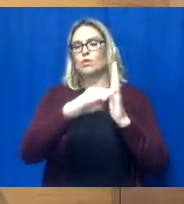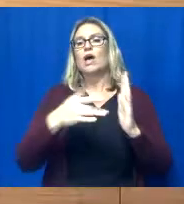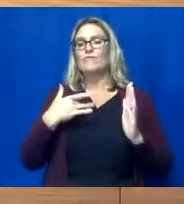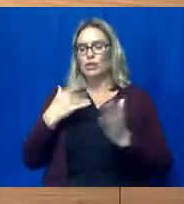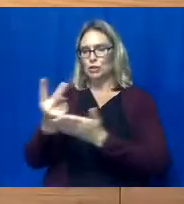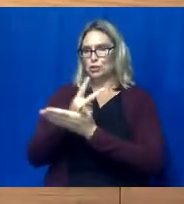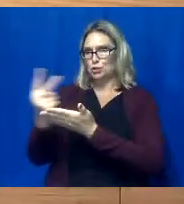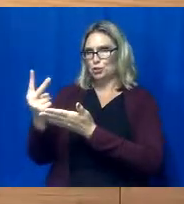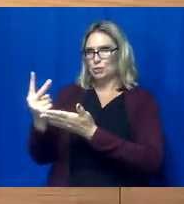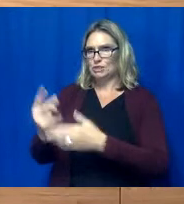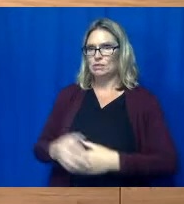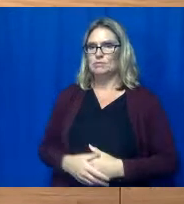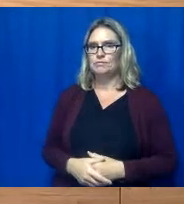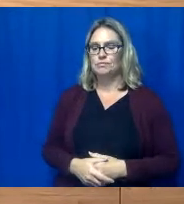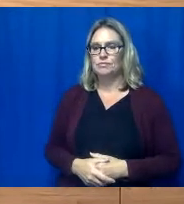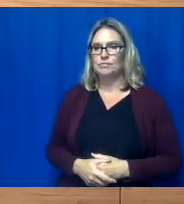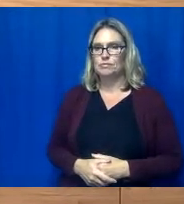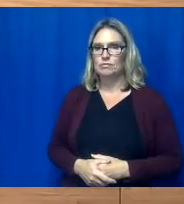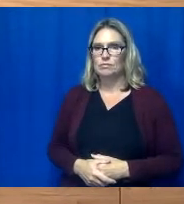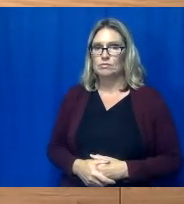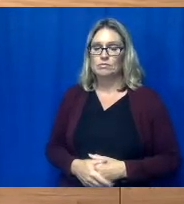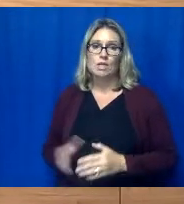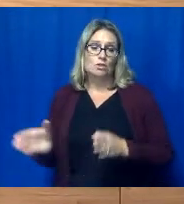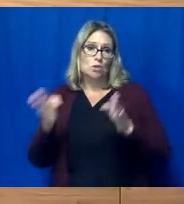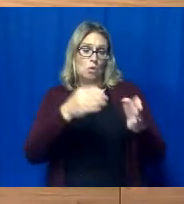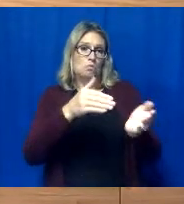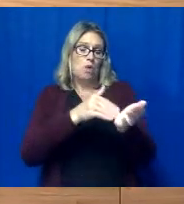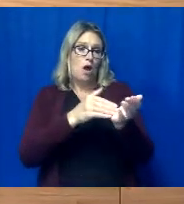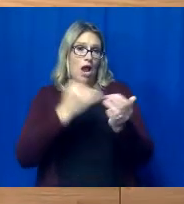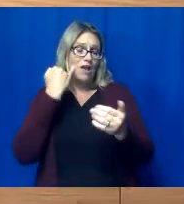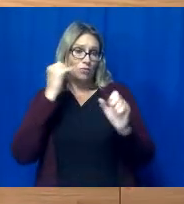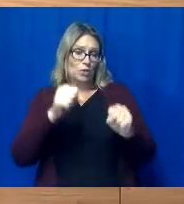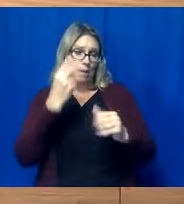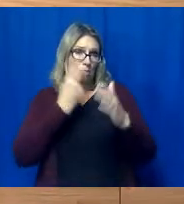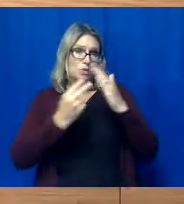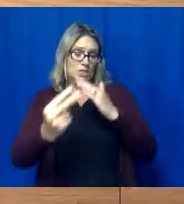If you do have projections, that would be great.